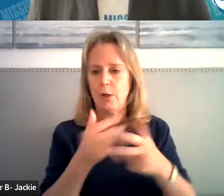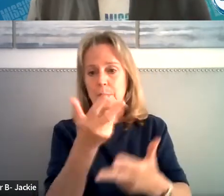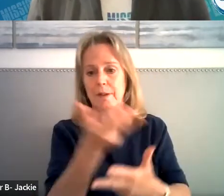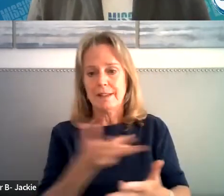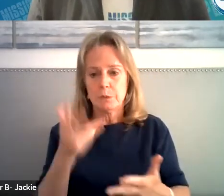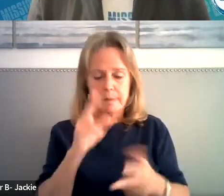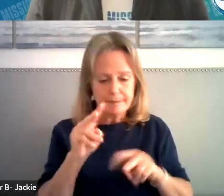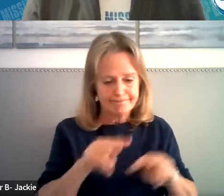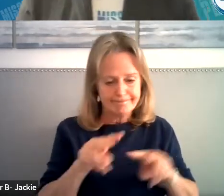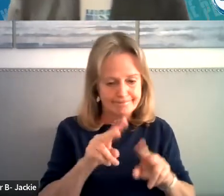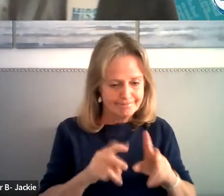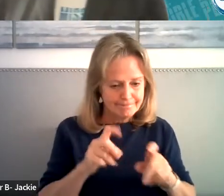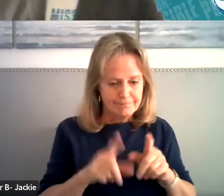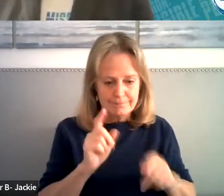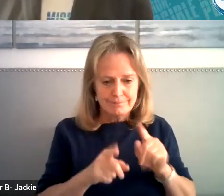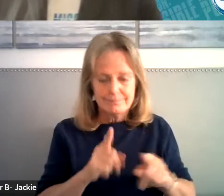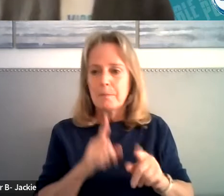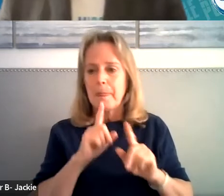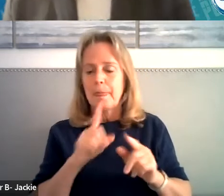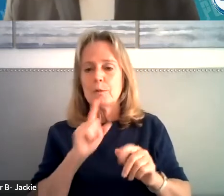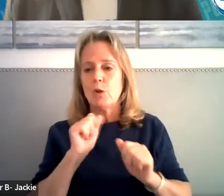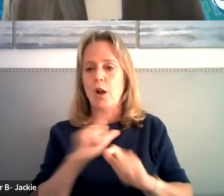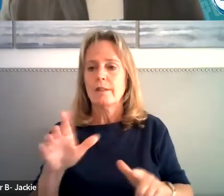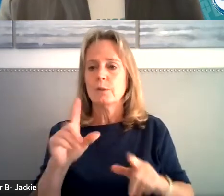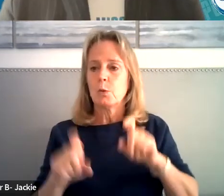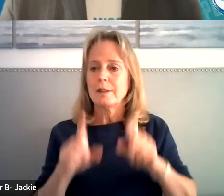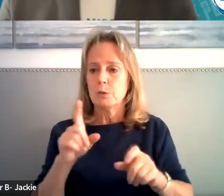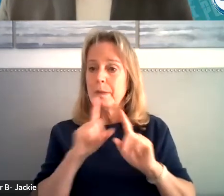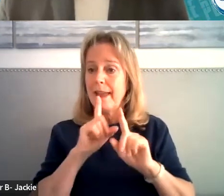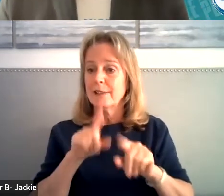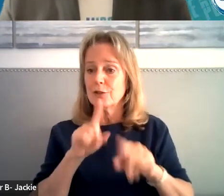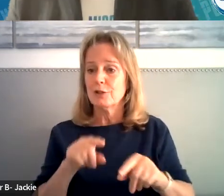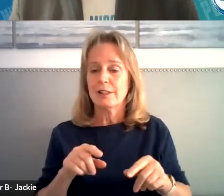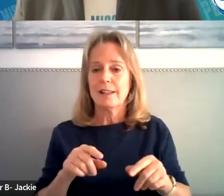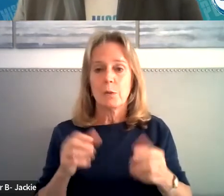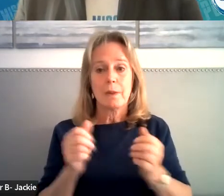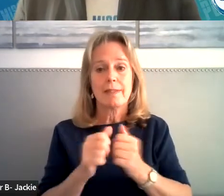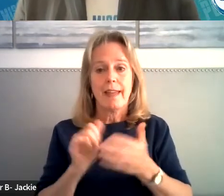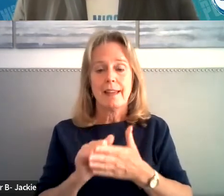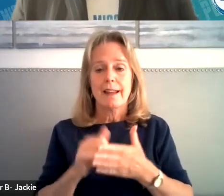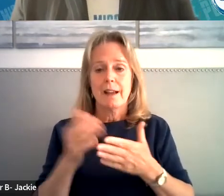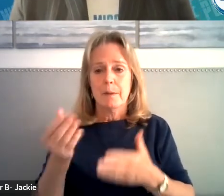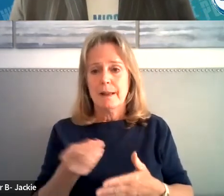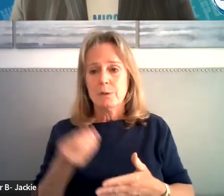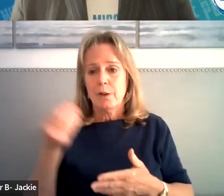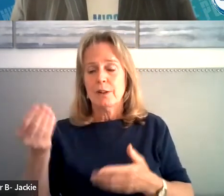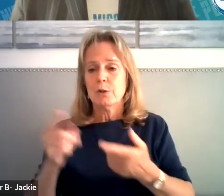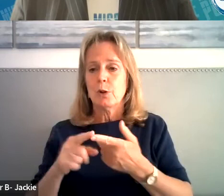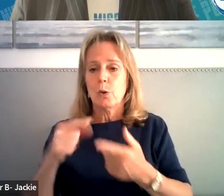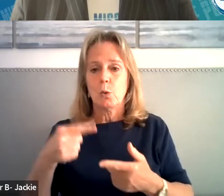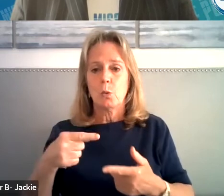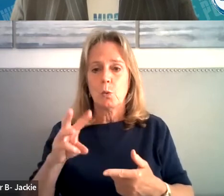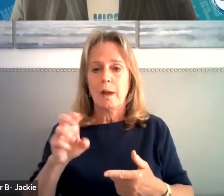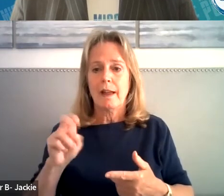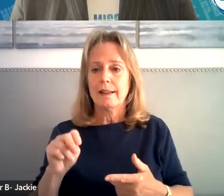be monitoring, so we'll make sure all of your questions get answered. And with that, I'm going to pass it over to Gwen and